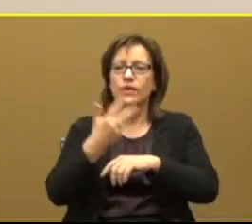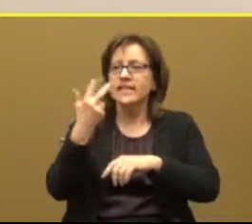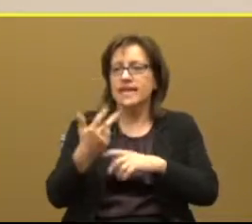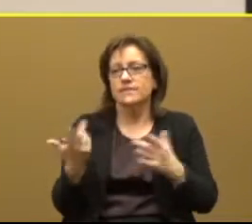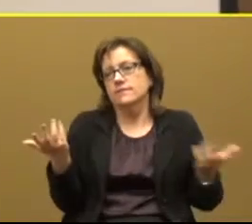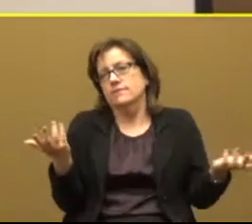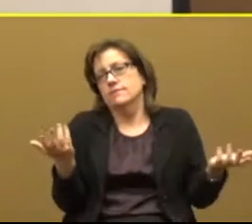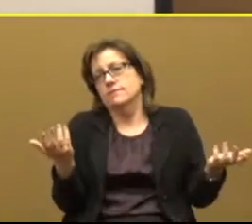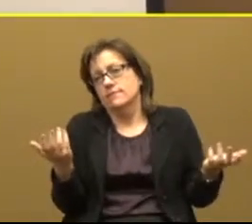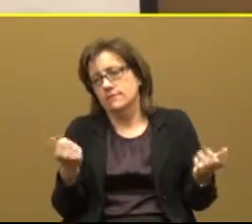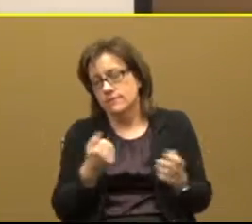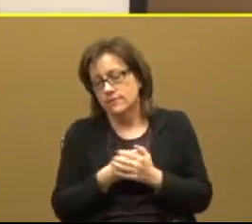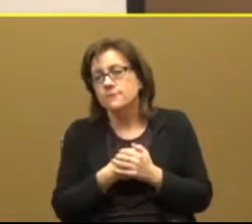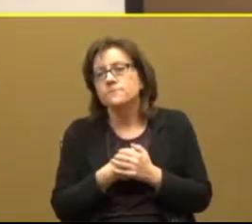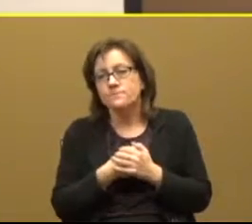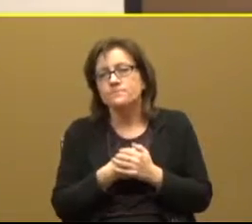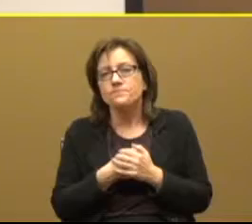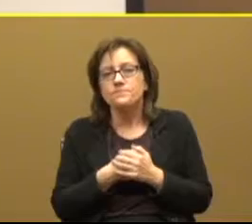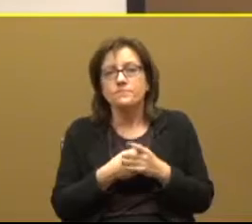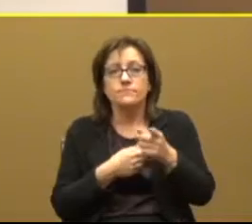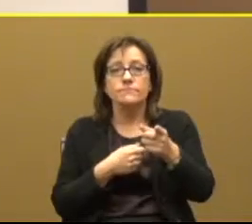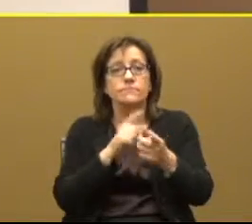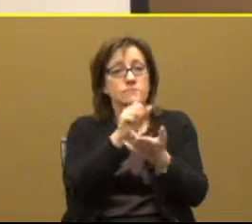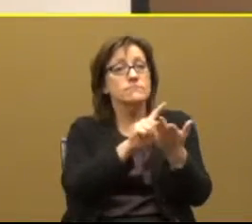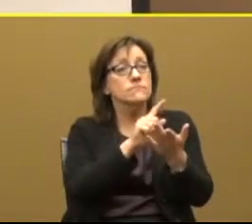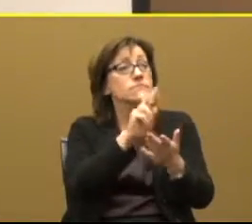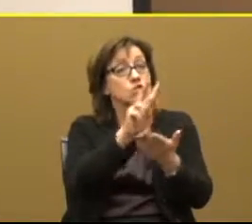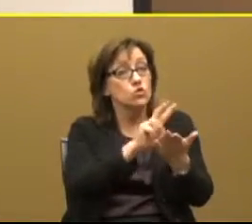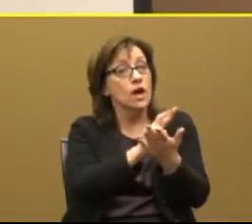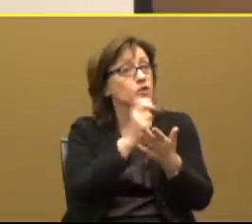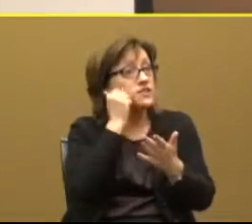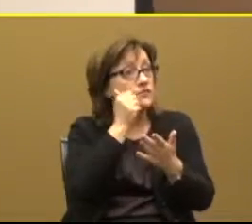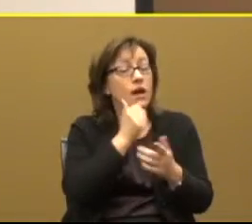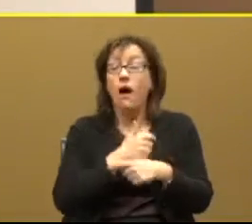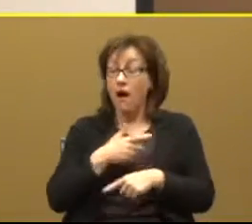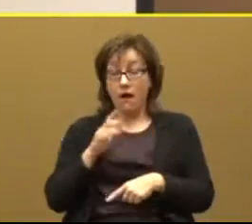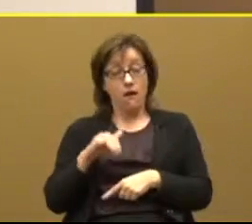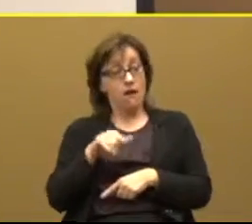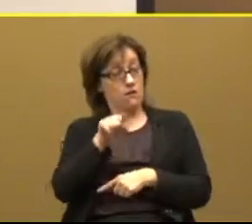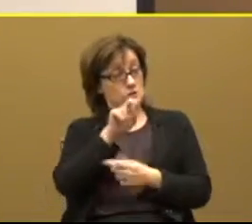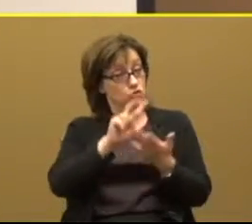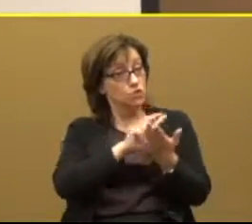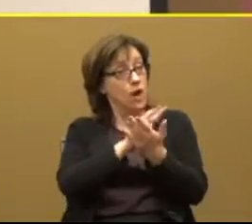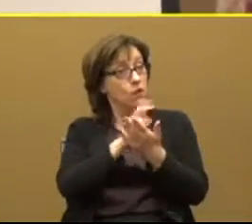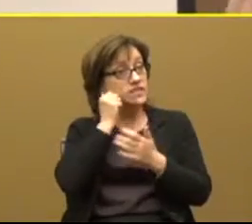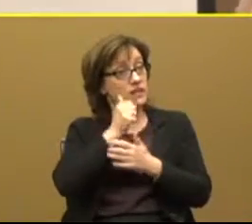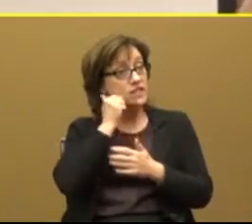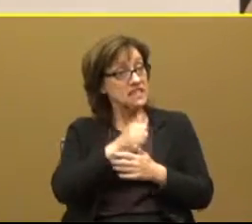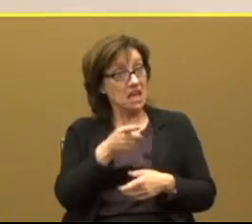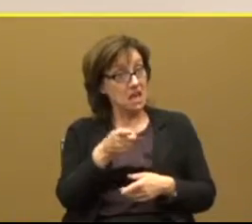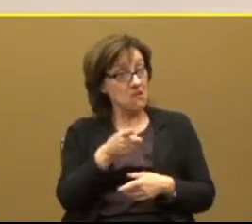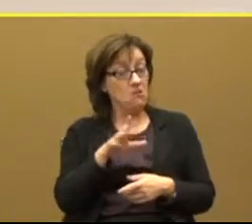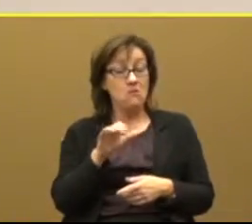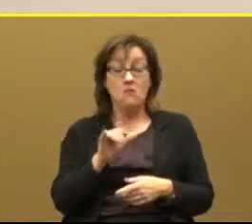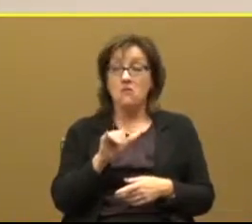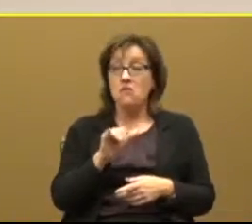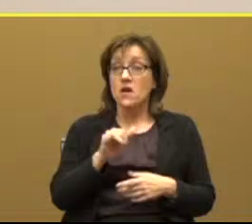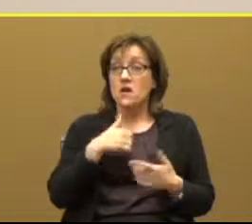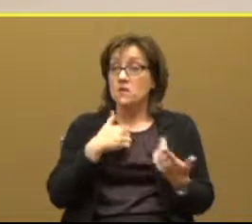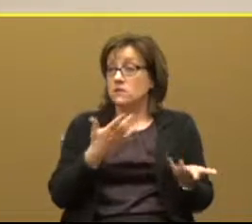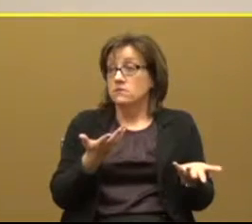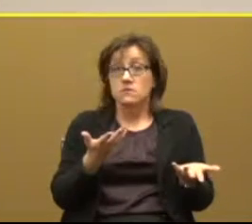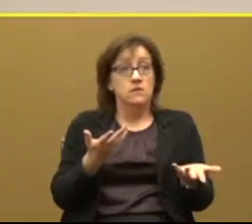so my biggest question to you all would be, what's missing? 2 hours every day. Oh, well, I would say, give